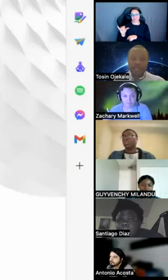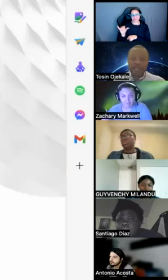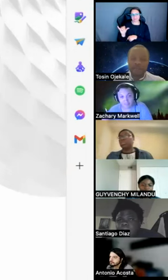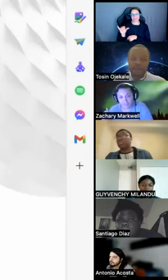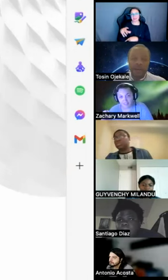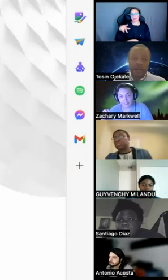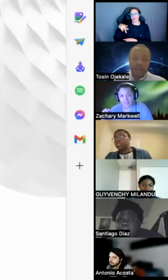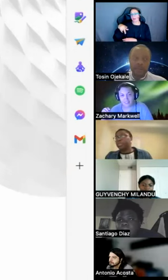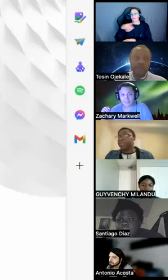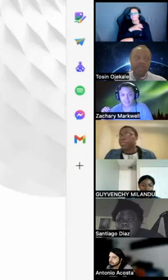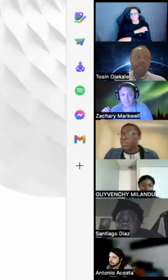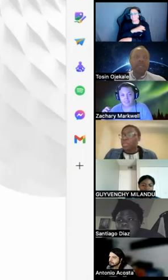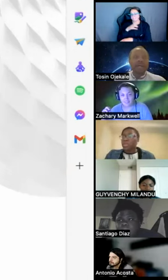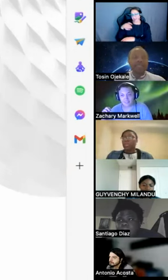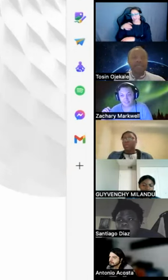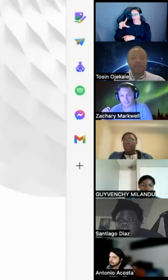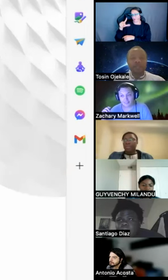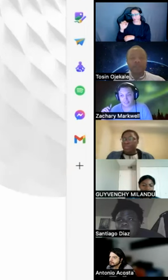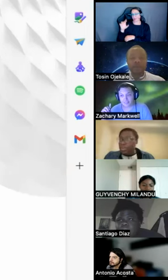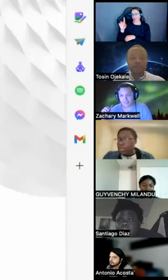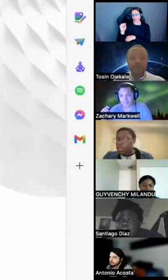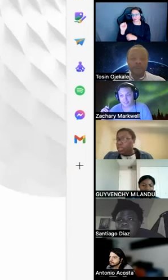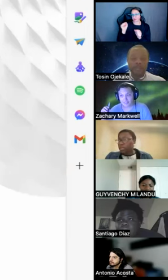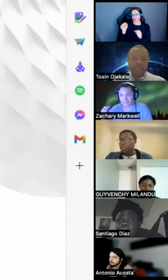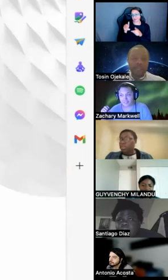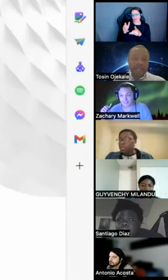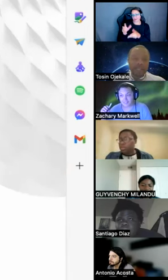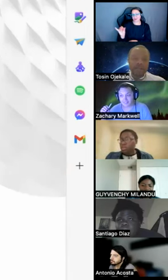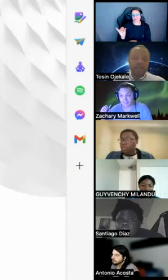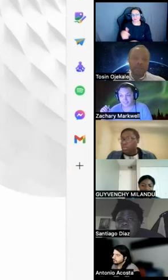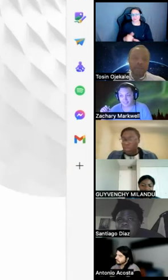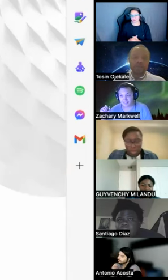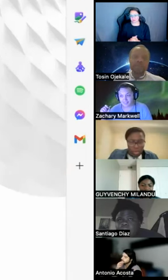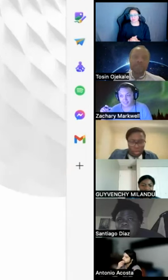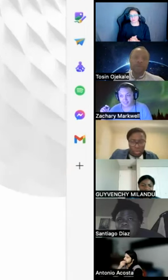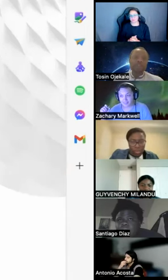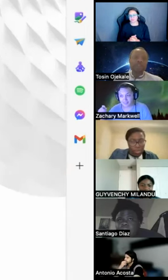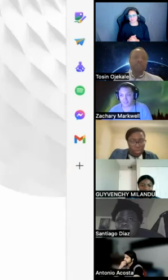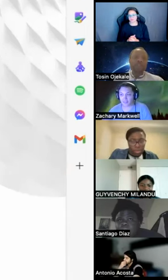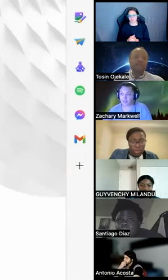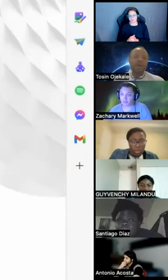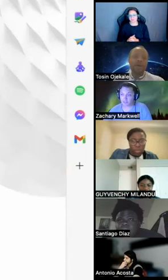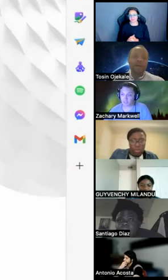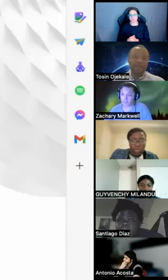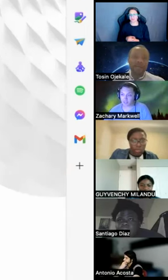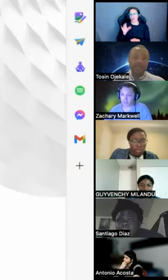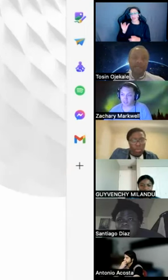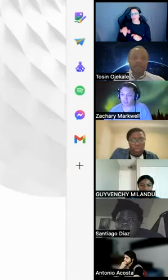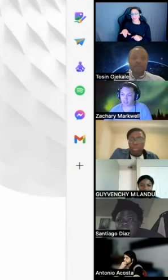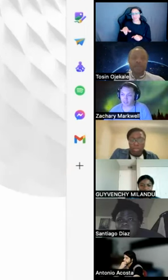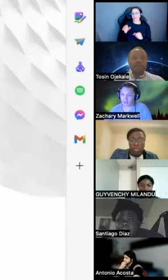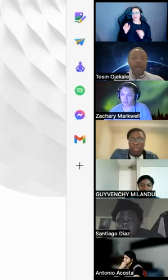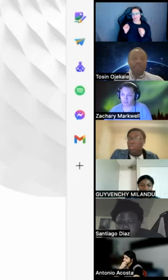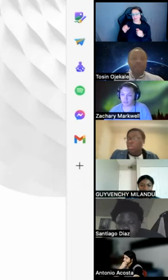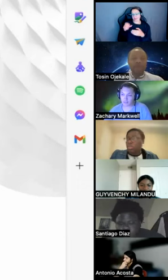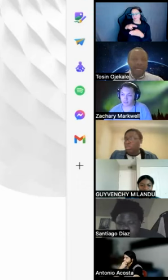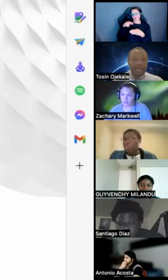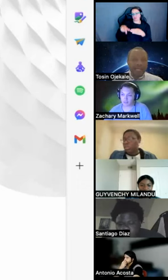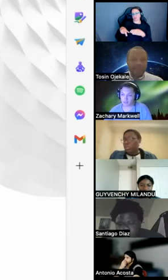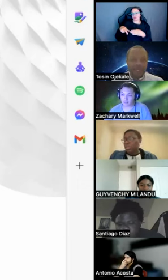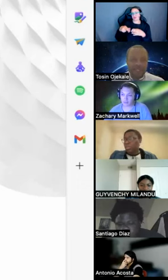you can get from power load, okay? And that on its own can also result into fire hazard. So